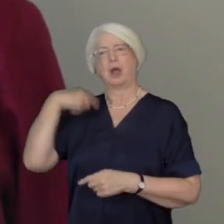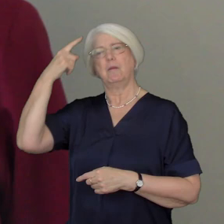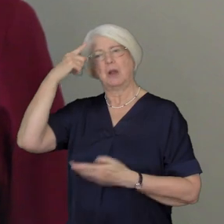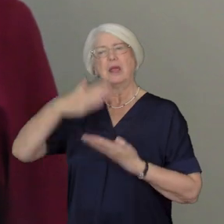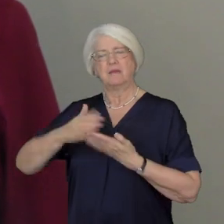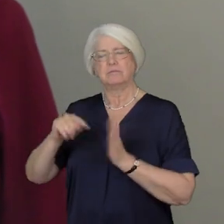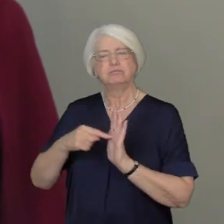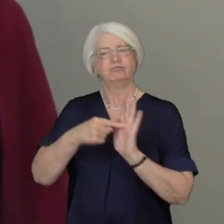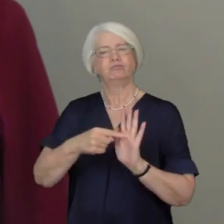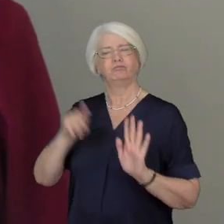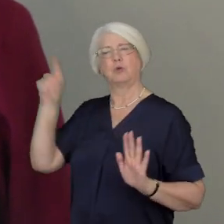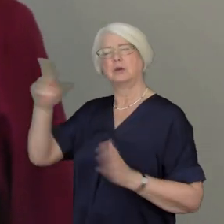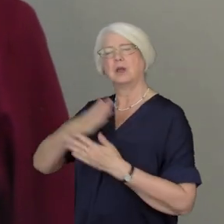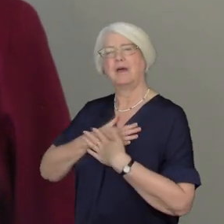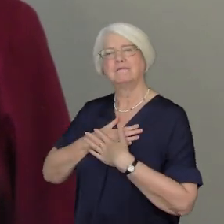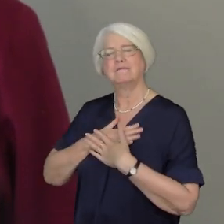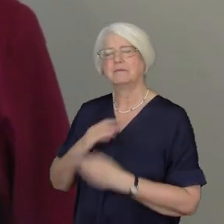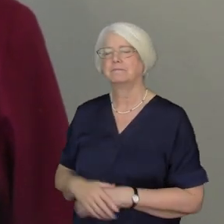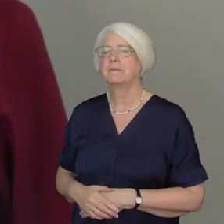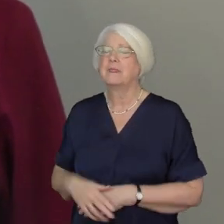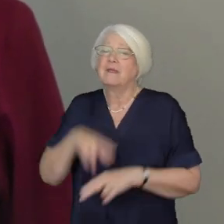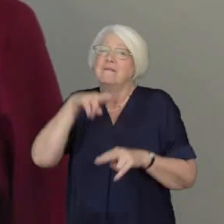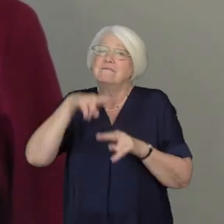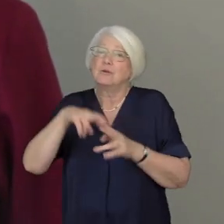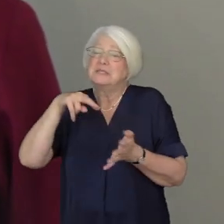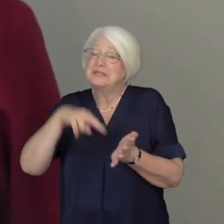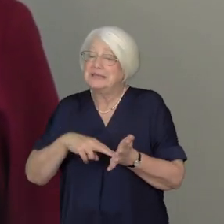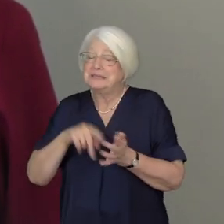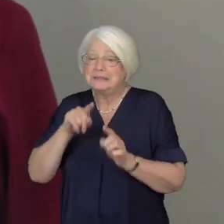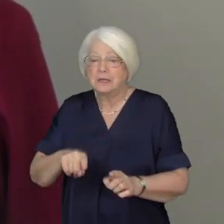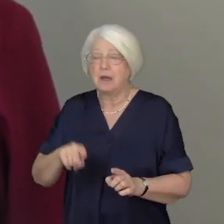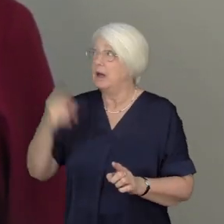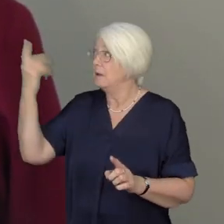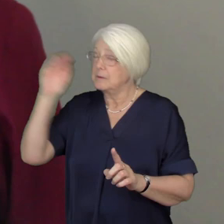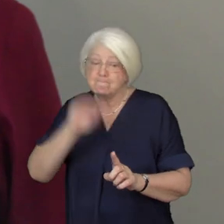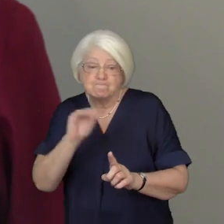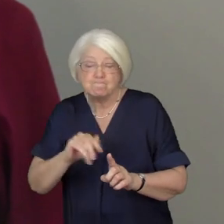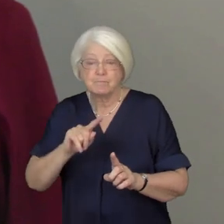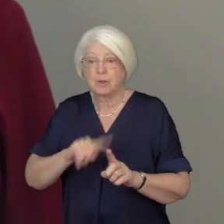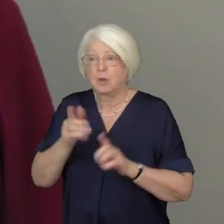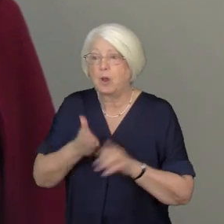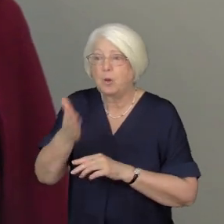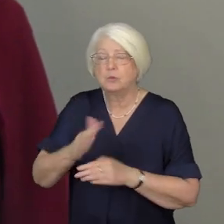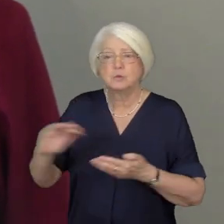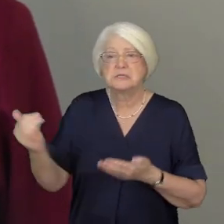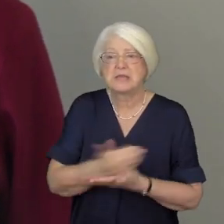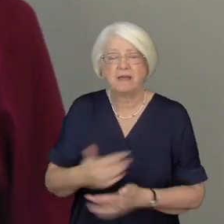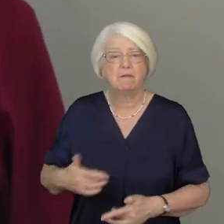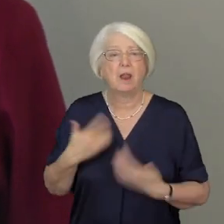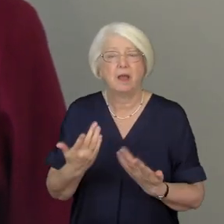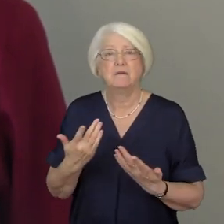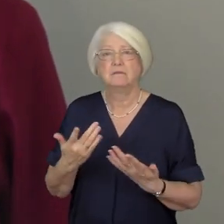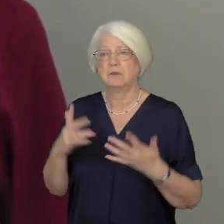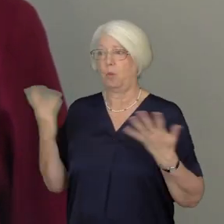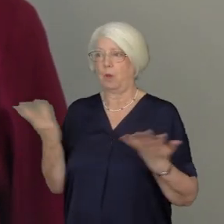Florence's faith, her call to service, was to save lives, and her opportunity to save lives came in the Crimean